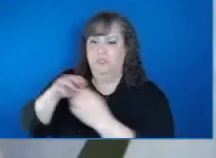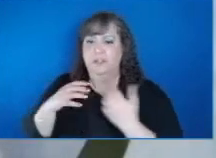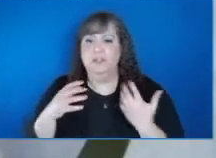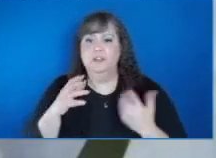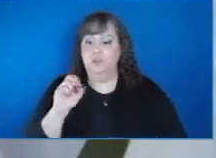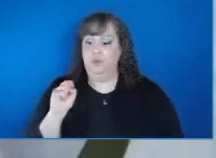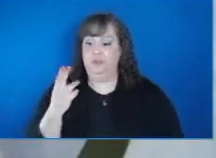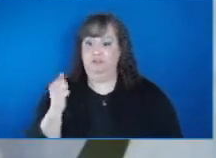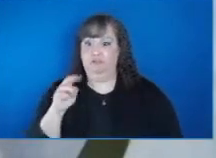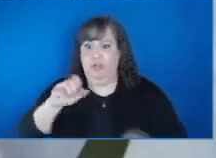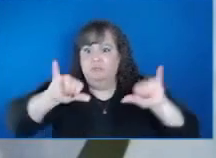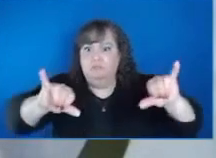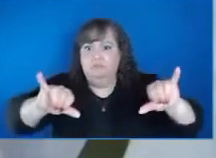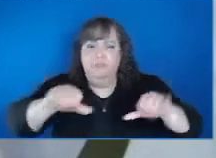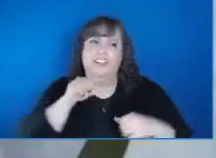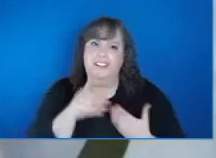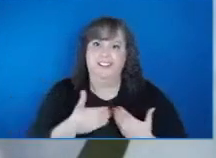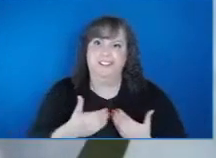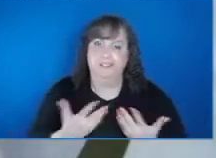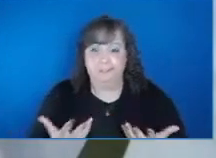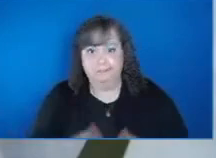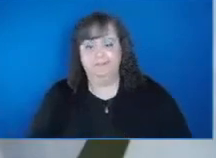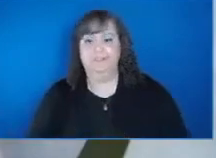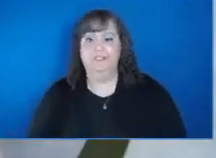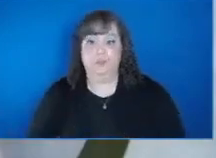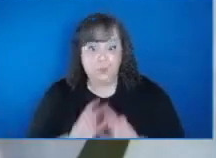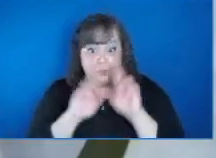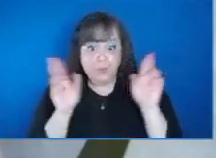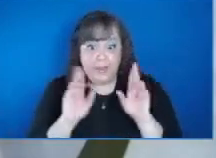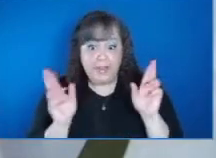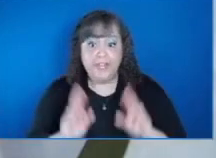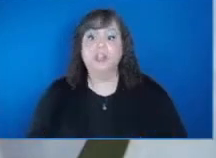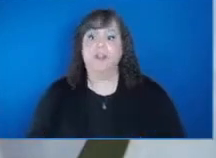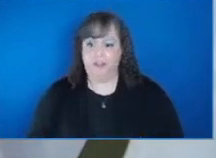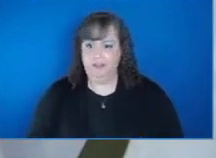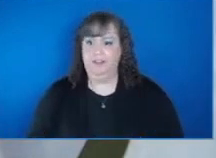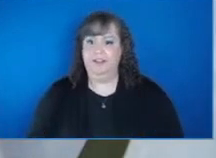It's not an easy task. You ready? All right, here it comes.